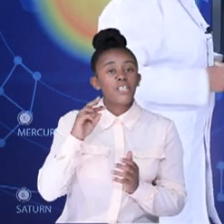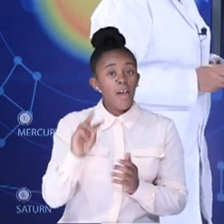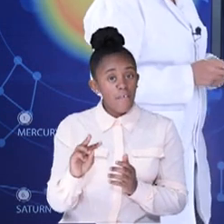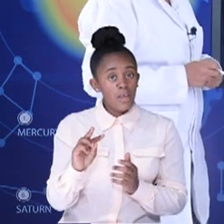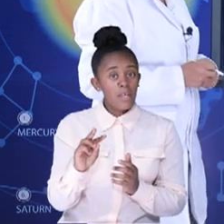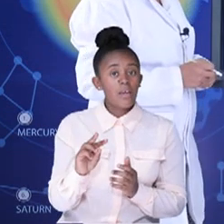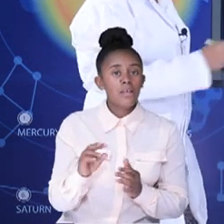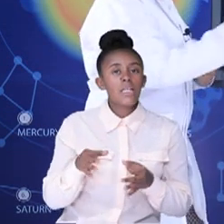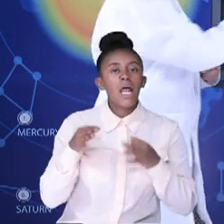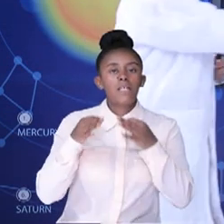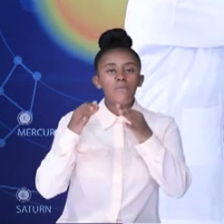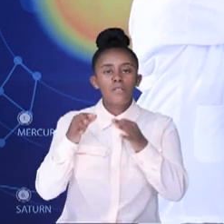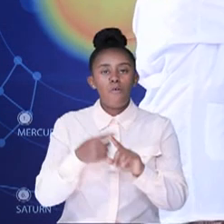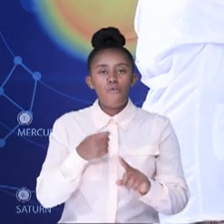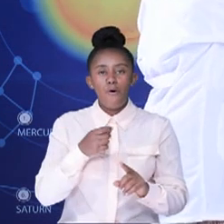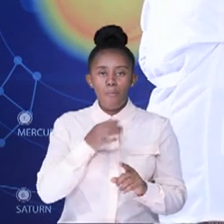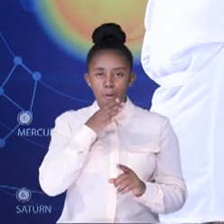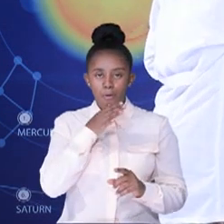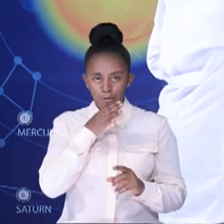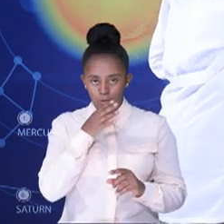HIV can transmit from mother